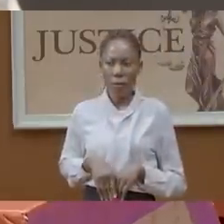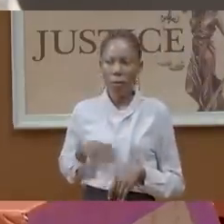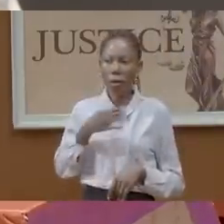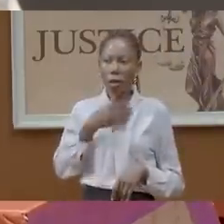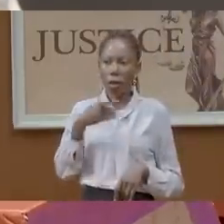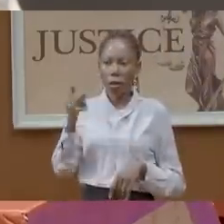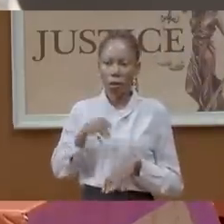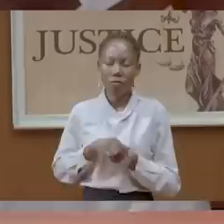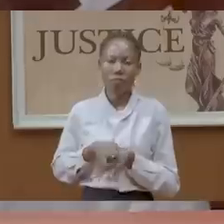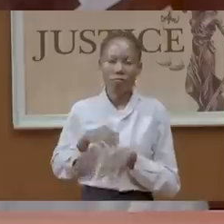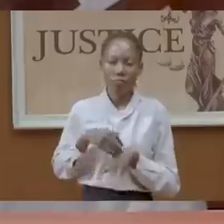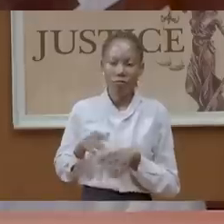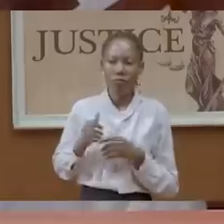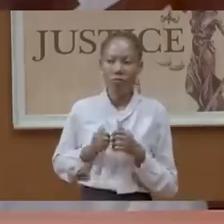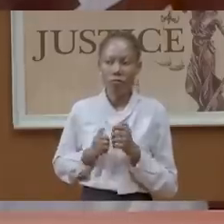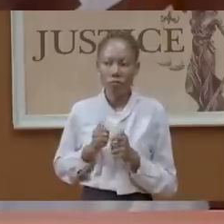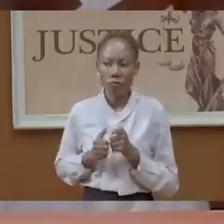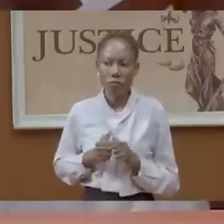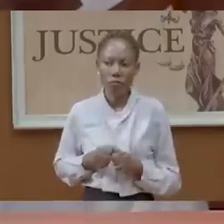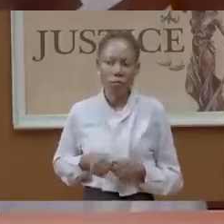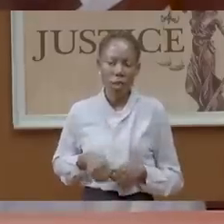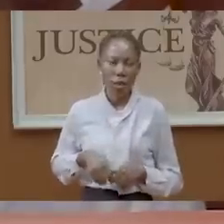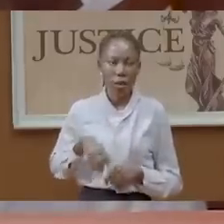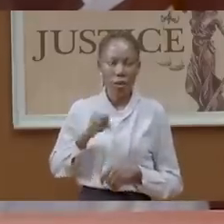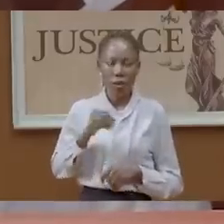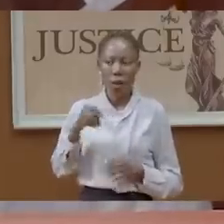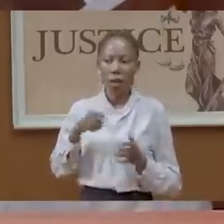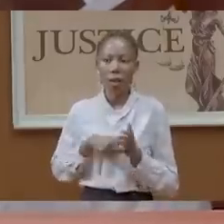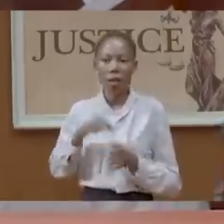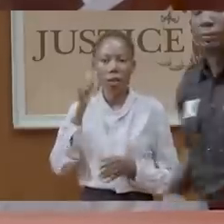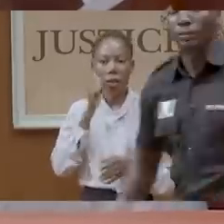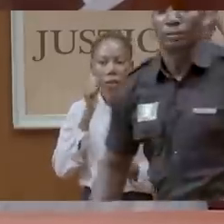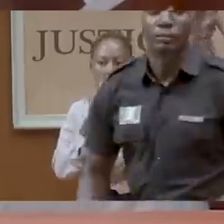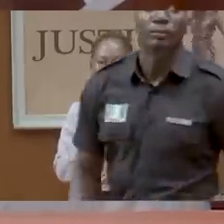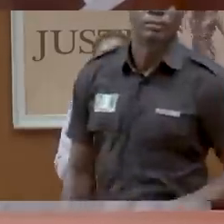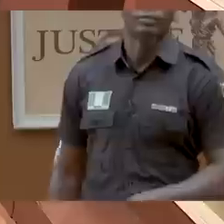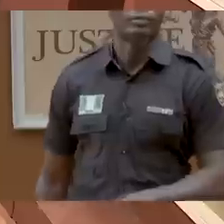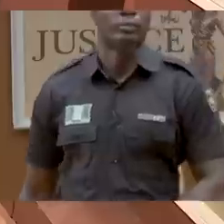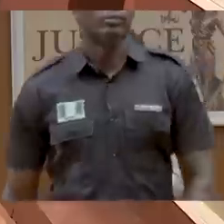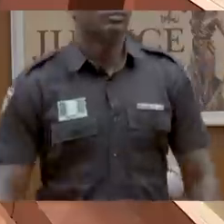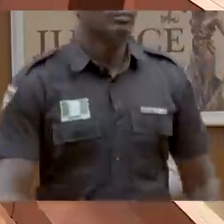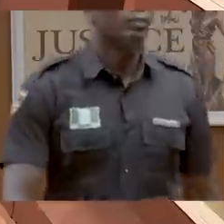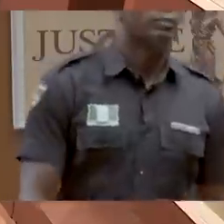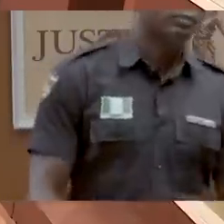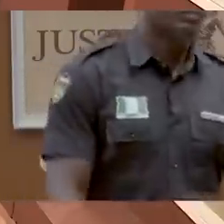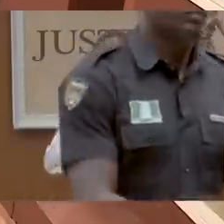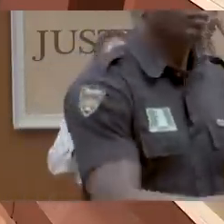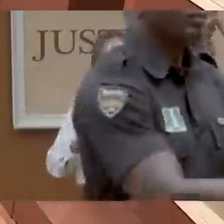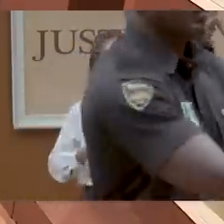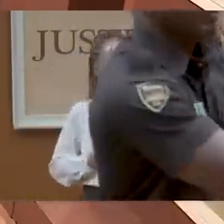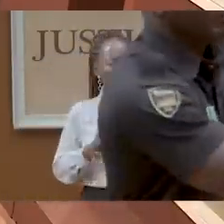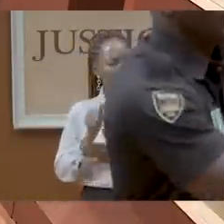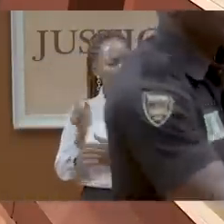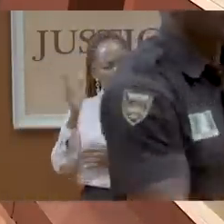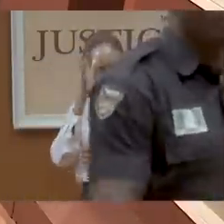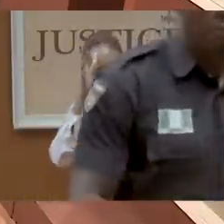I started messaging Uremu. I said, Uremu, this is what... In fact, I messaged until... I now told my daughter, I said, this thing, I can't believe. Hey, you are